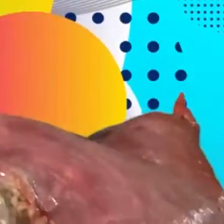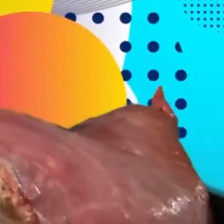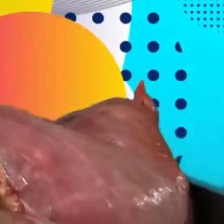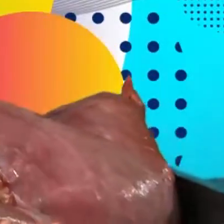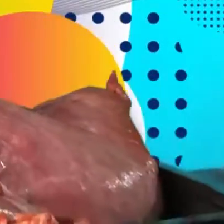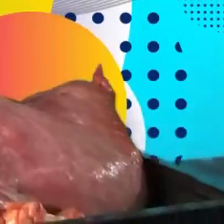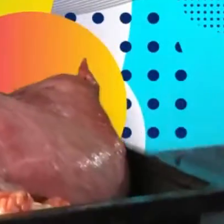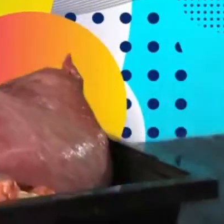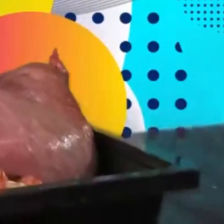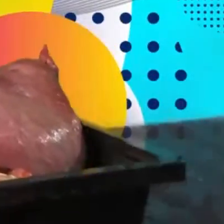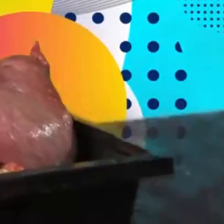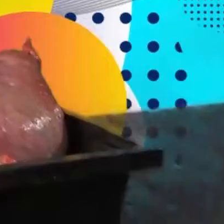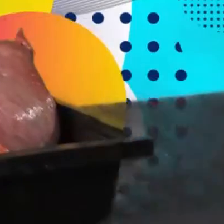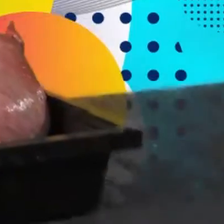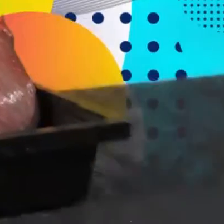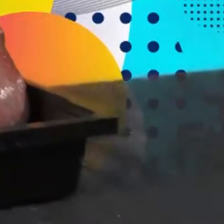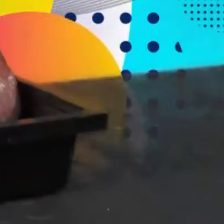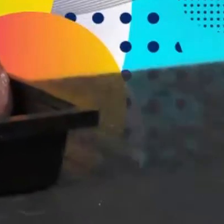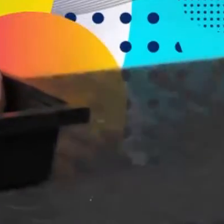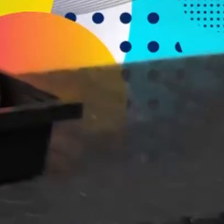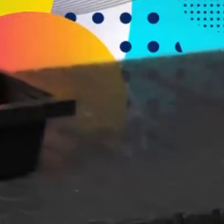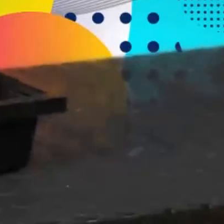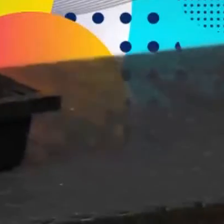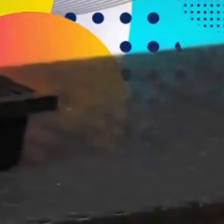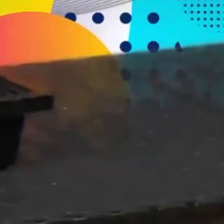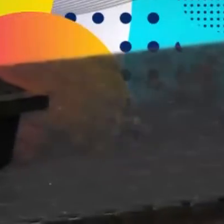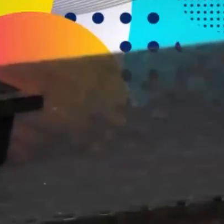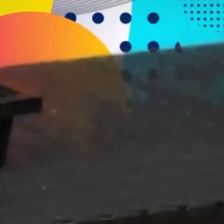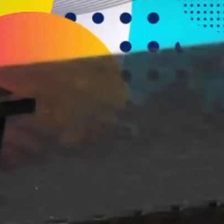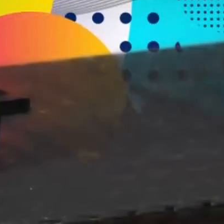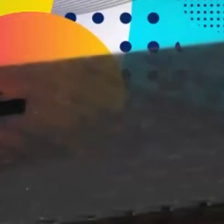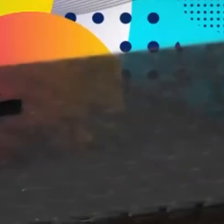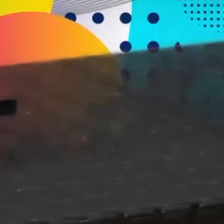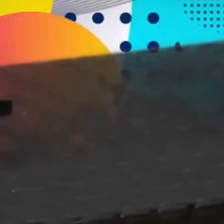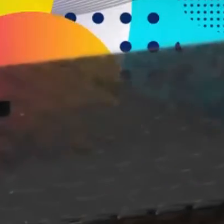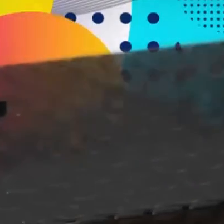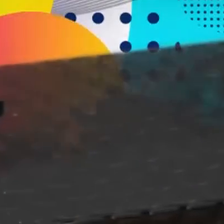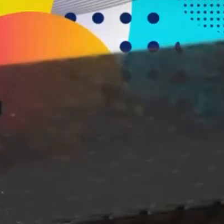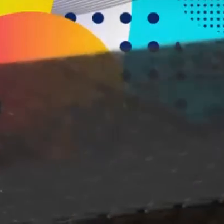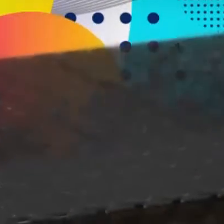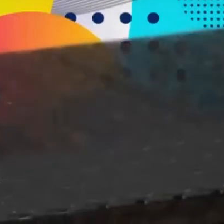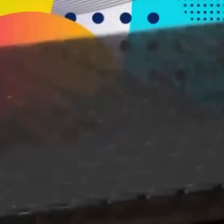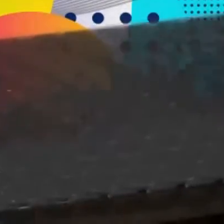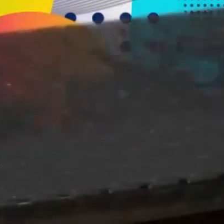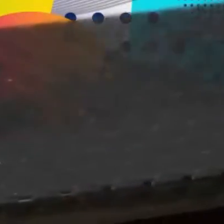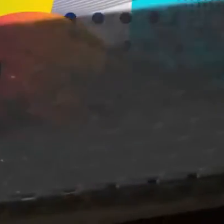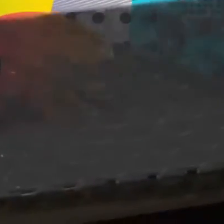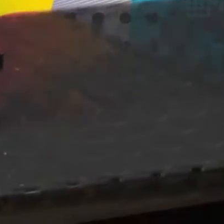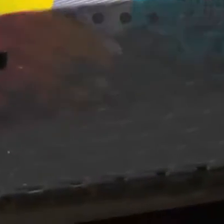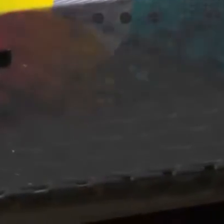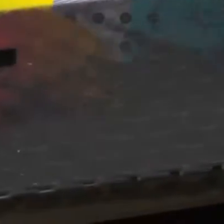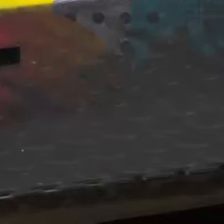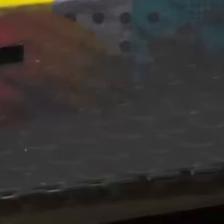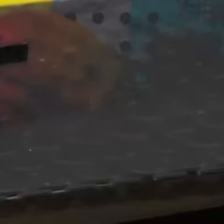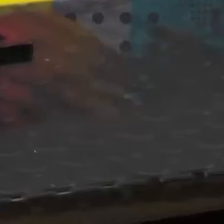open windpipe that is going to go all the way down to the lungs. Now the trachea, when I get to the bottom here,